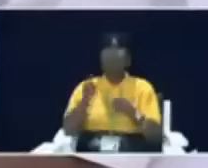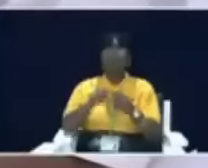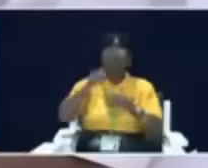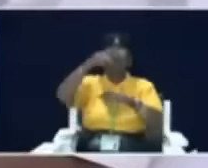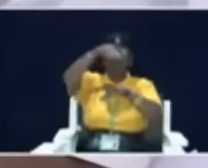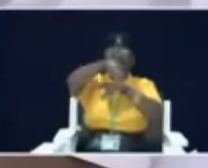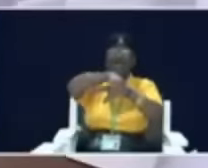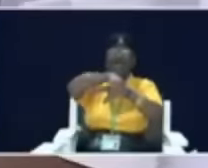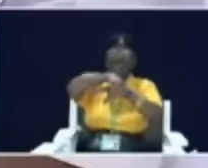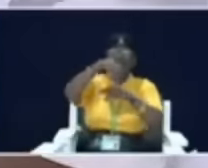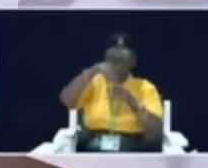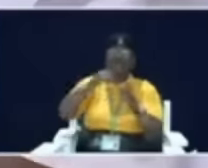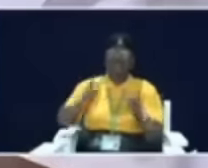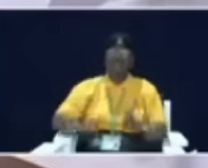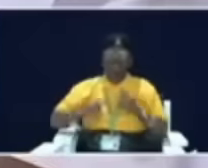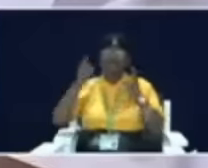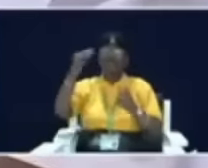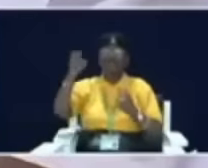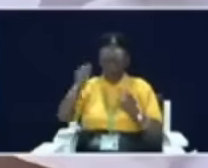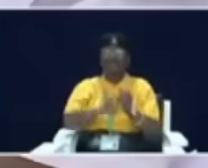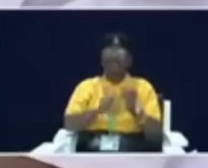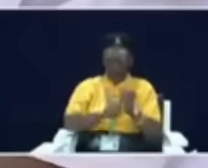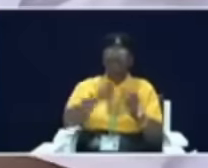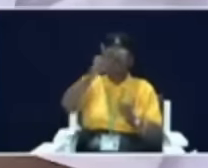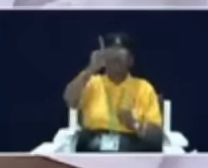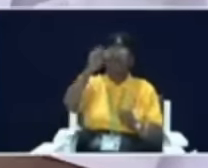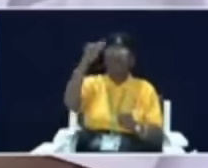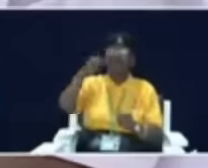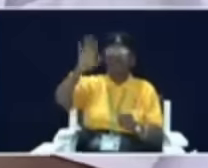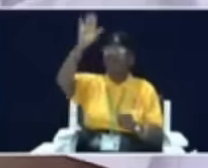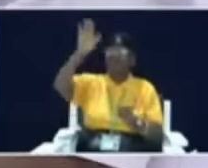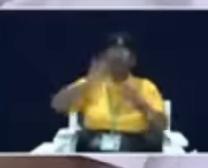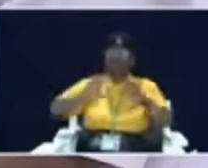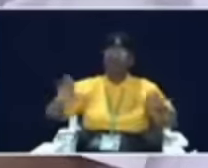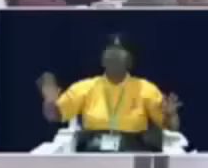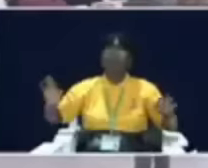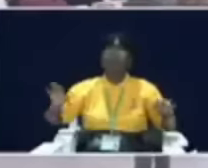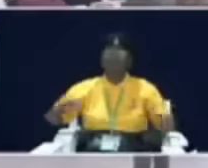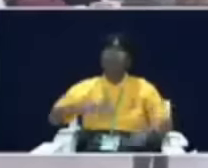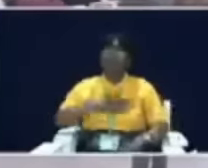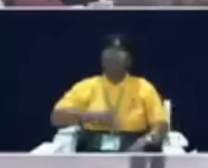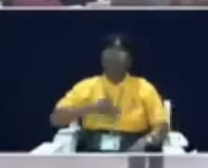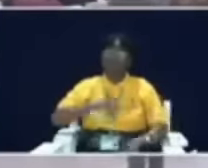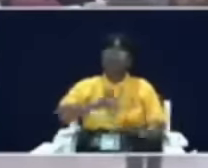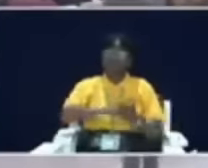Tonight, in the lives of every one of your children, please prove yourself.